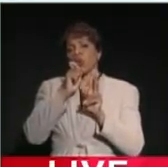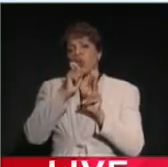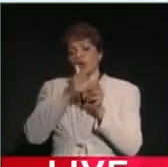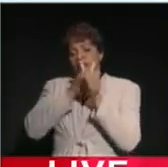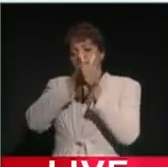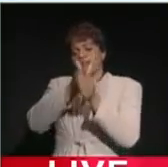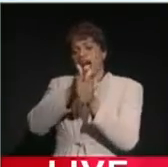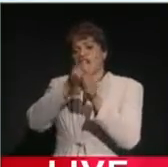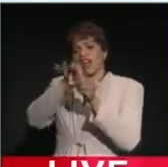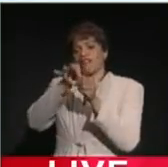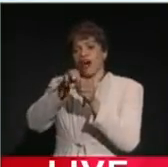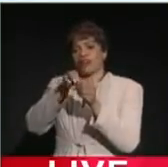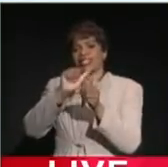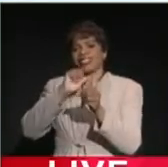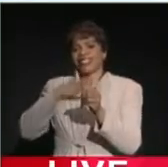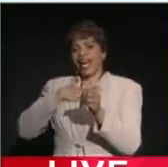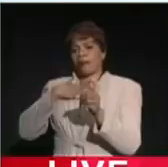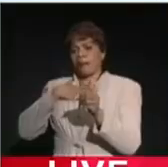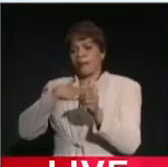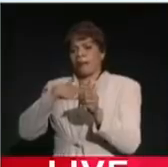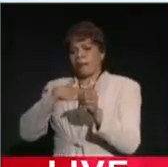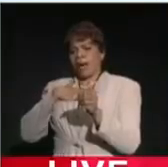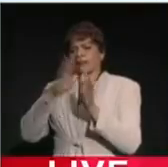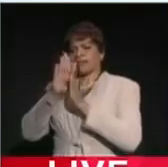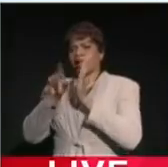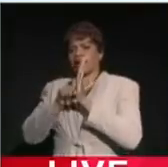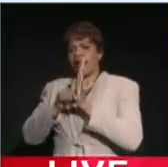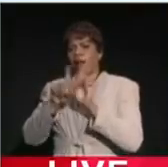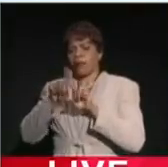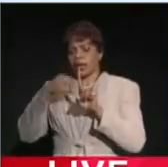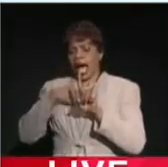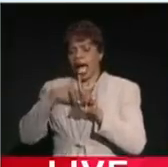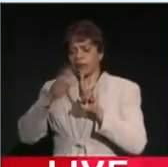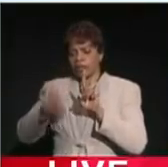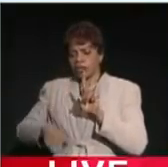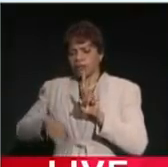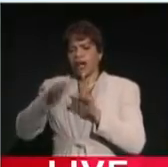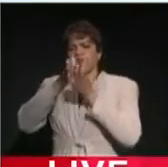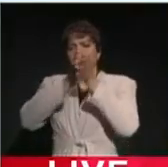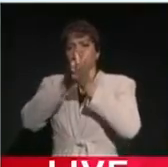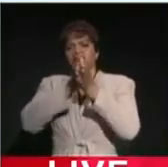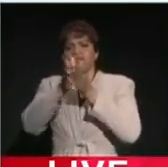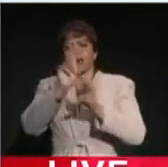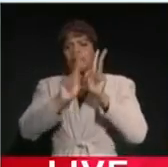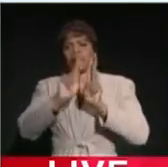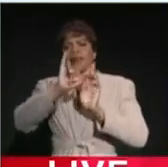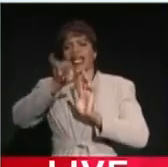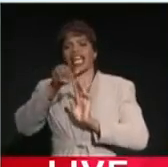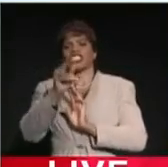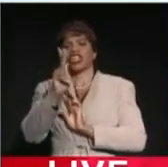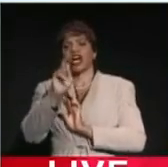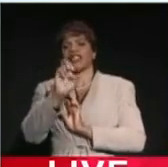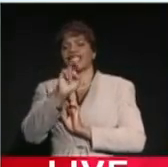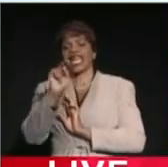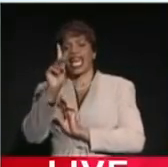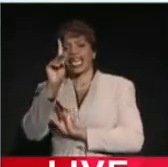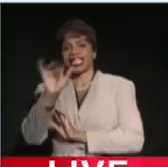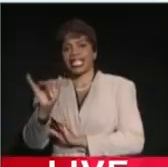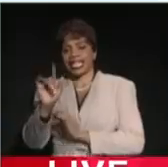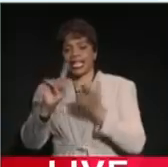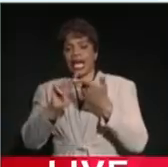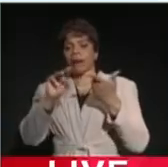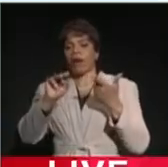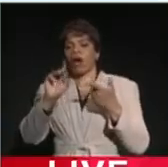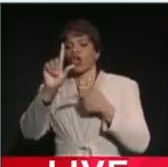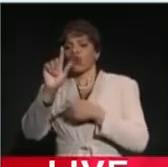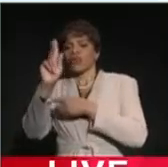them. That's not where I come from. I come from being grown up, being inspired by people like John Kennedy and Bobby Kennedy and Martin Luther